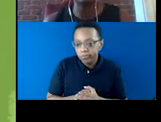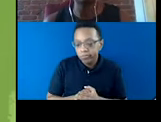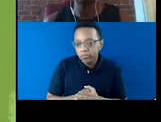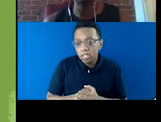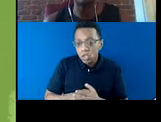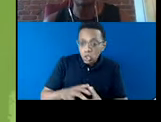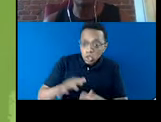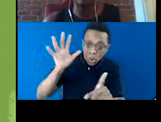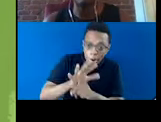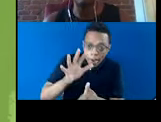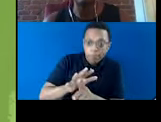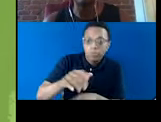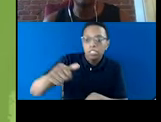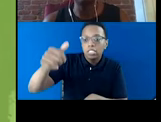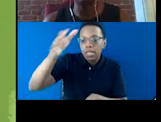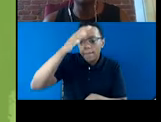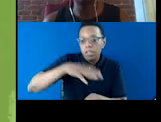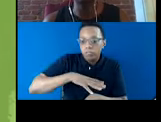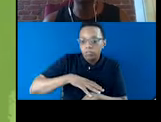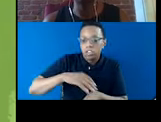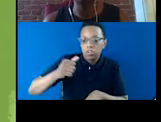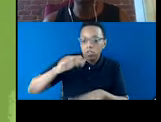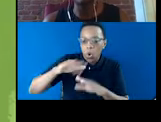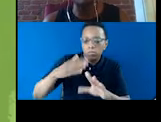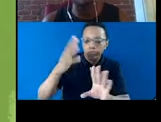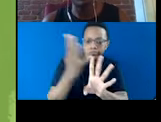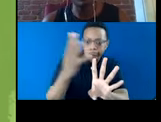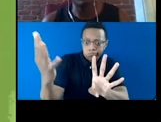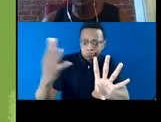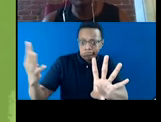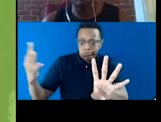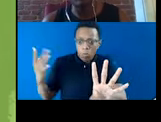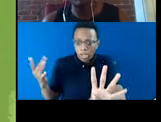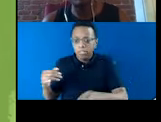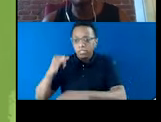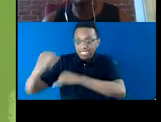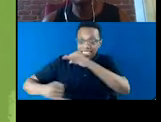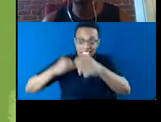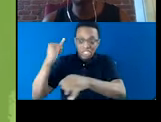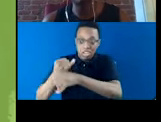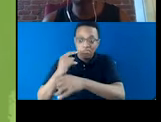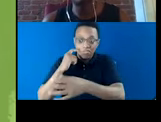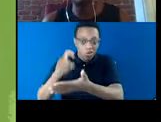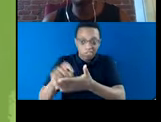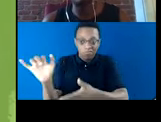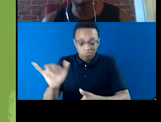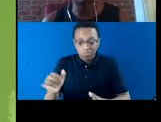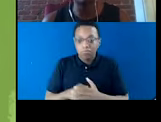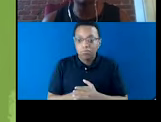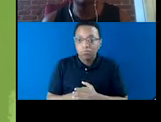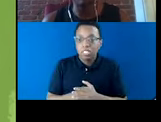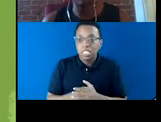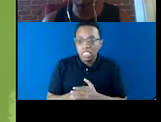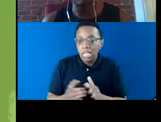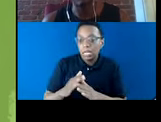men could be seen lining up around the block outside of her home. And she was international as well, because she operated that business not